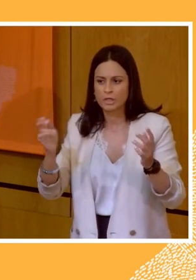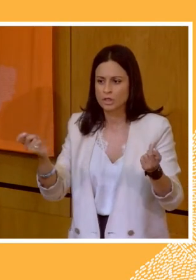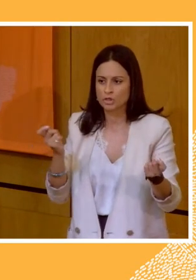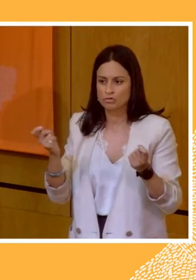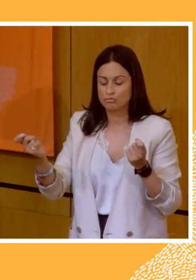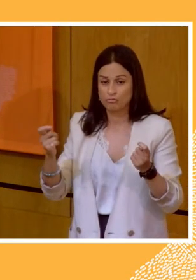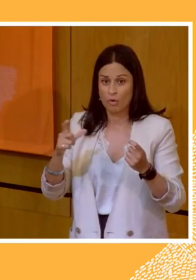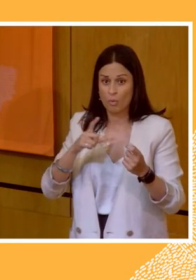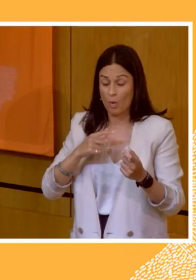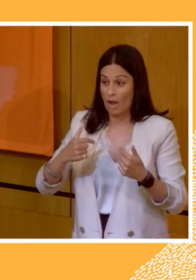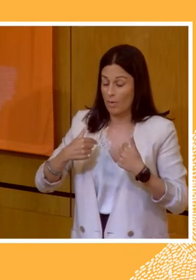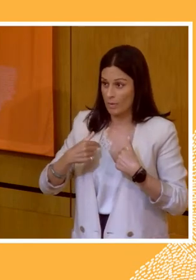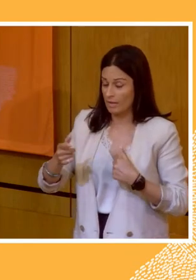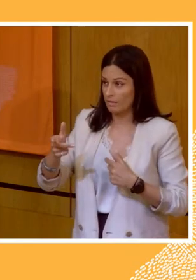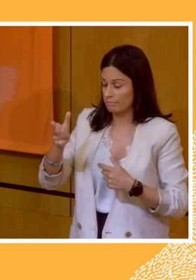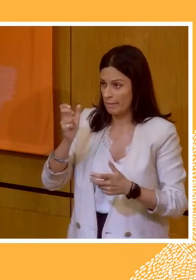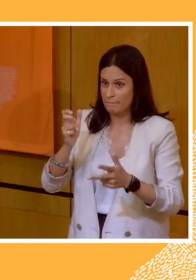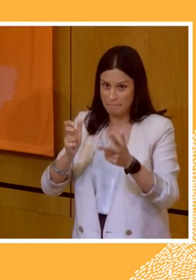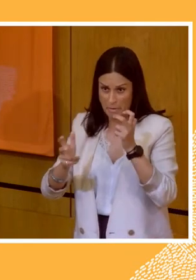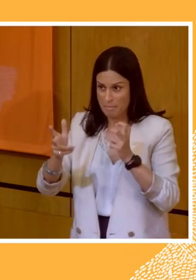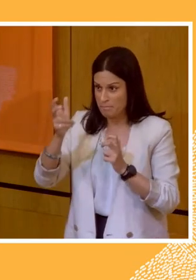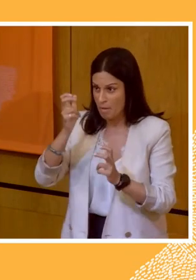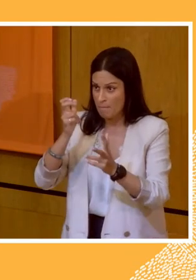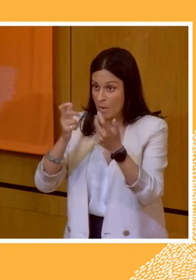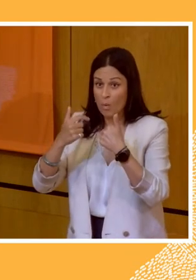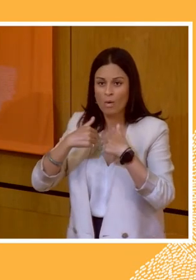done to us much more than we are able